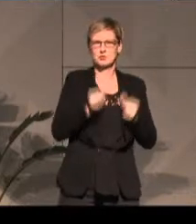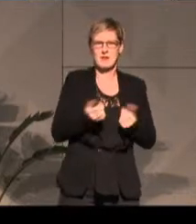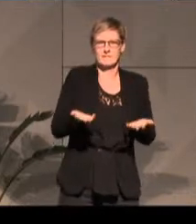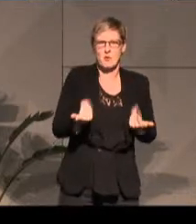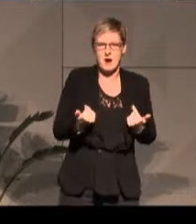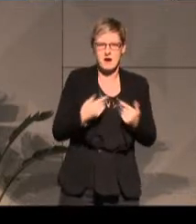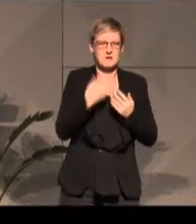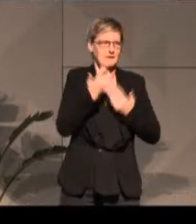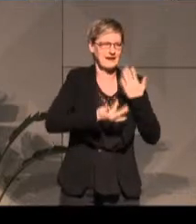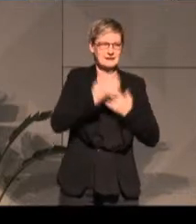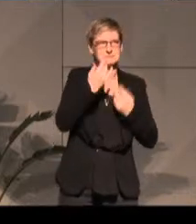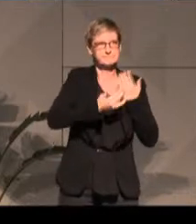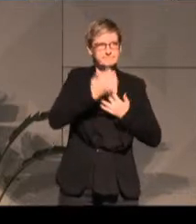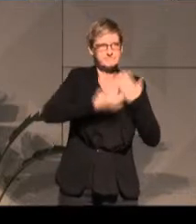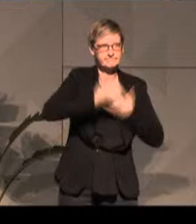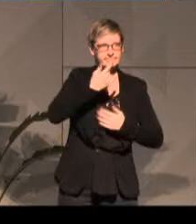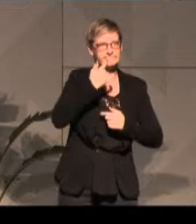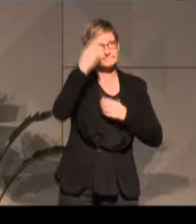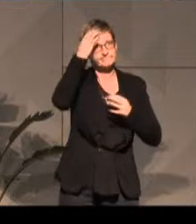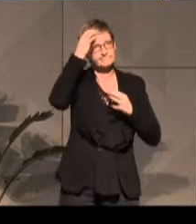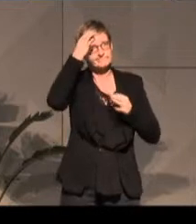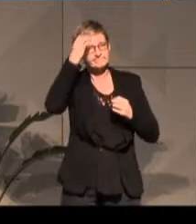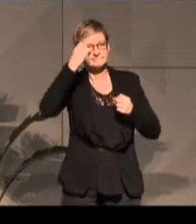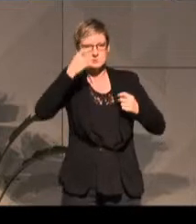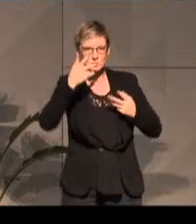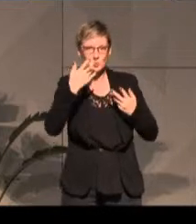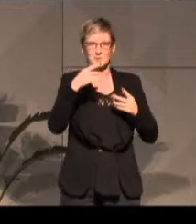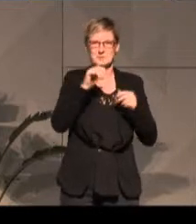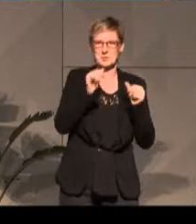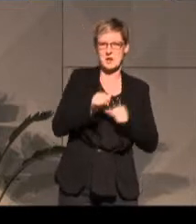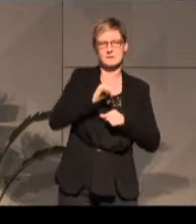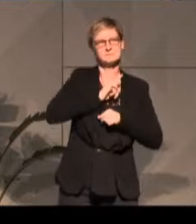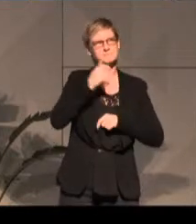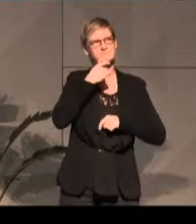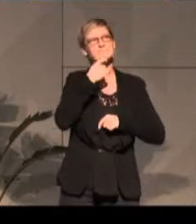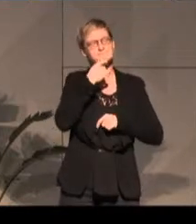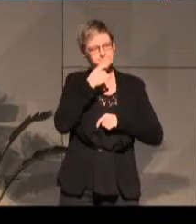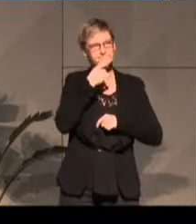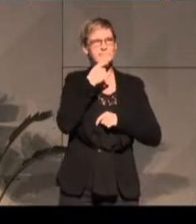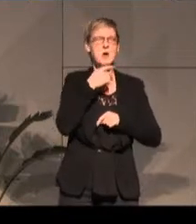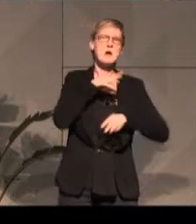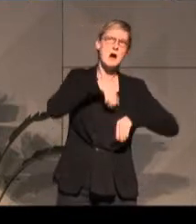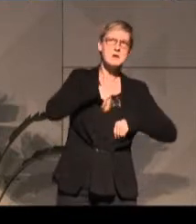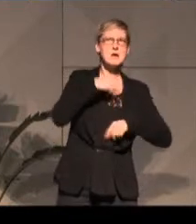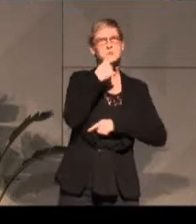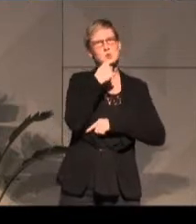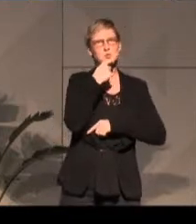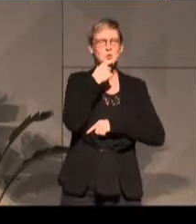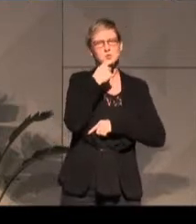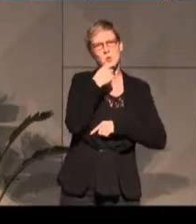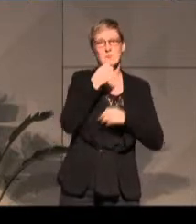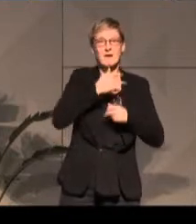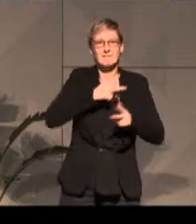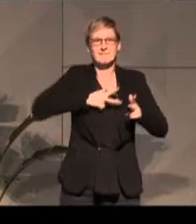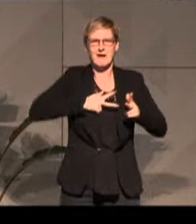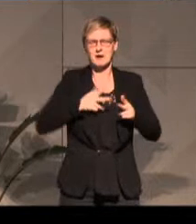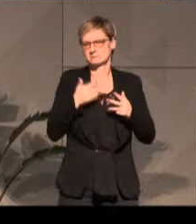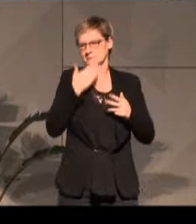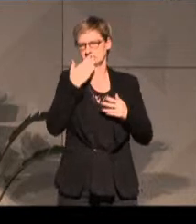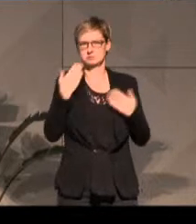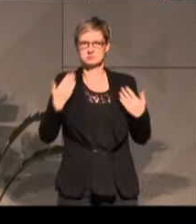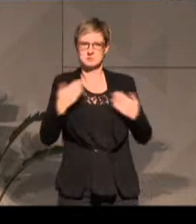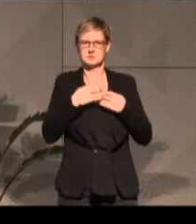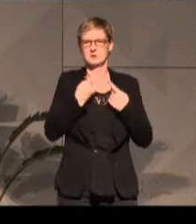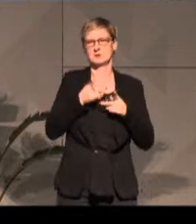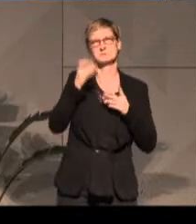But the climate models have to calculate anyway. They have no choice, and this is why they come up with ad hoc assumptions